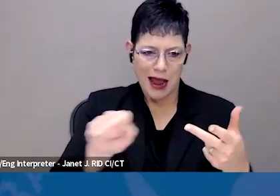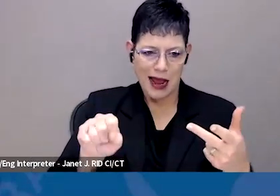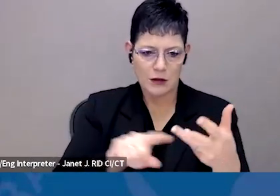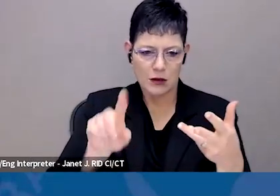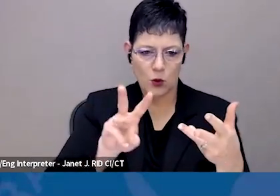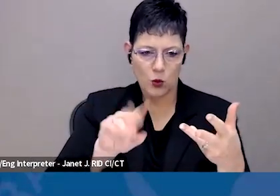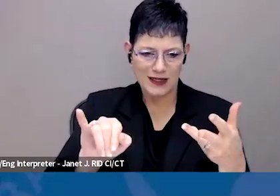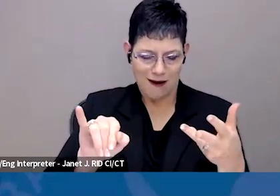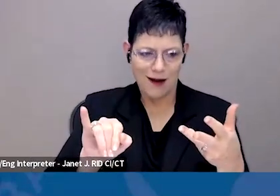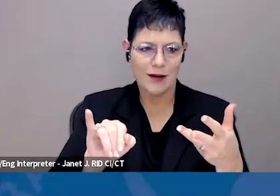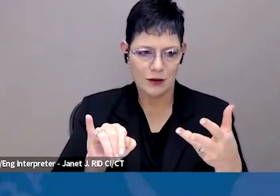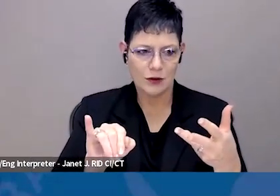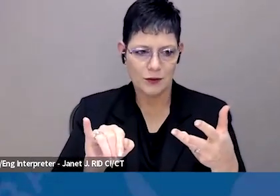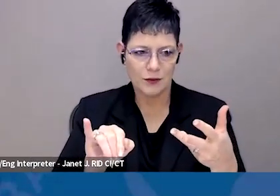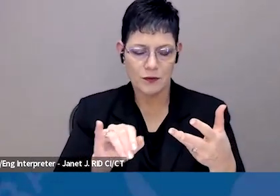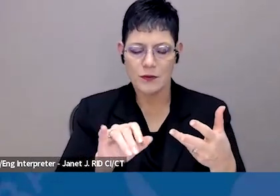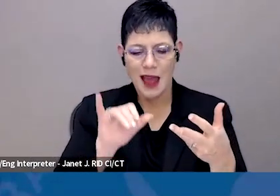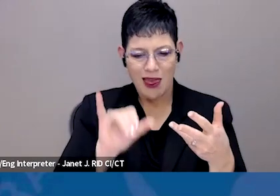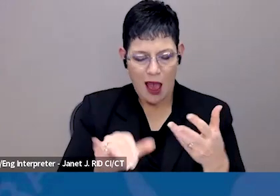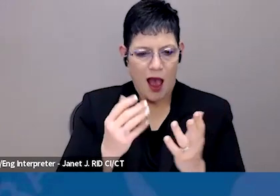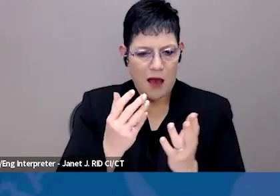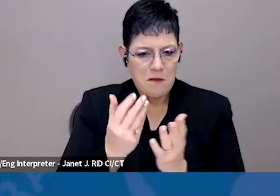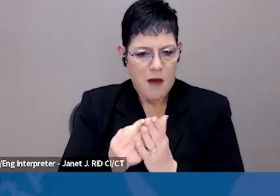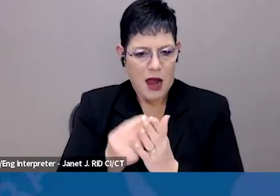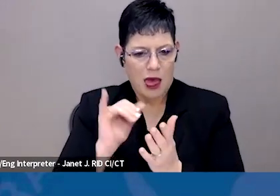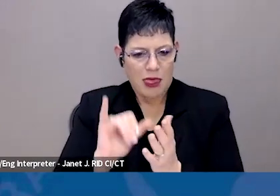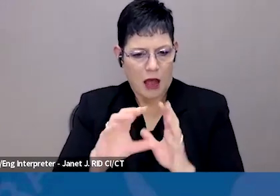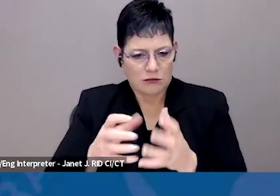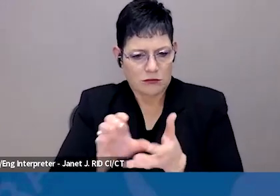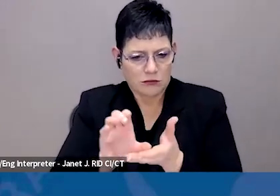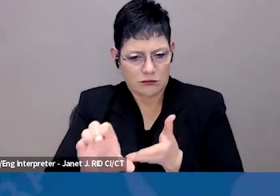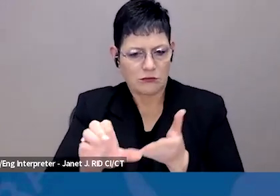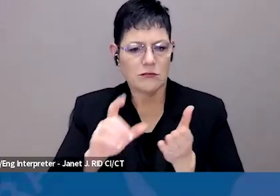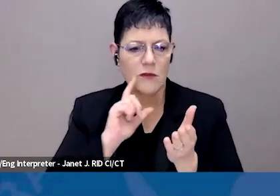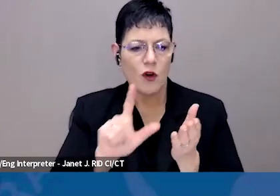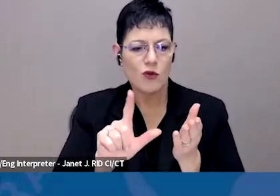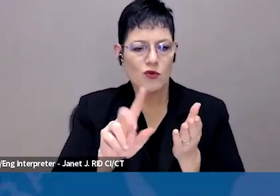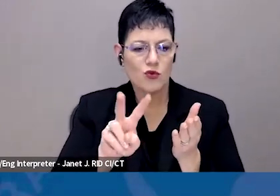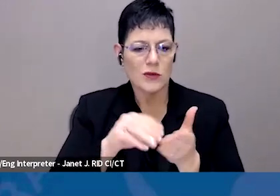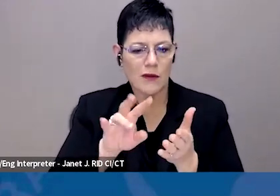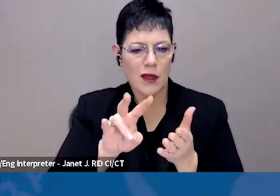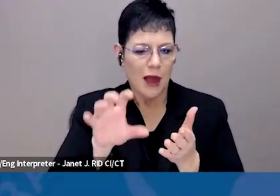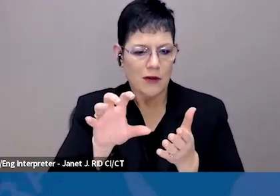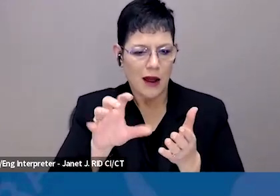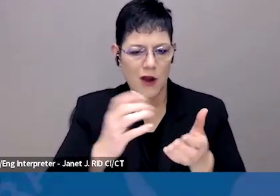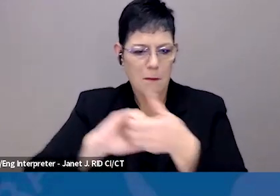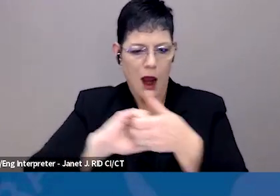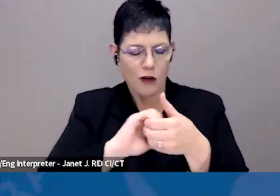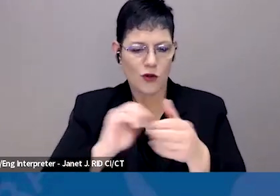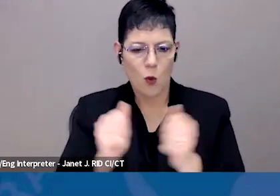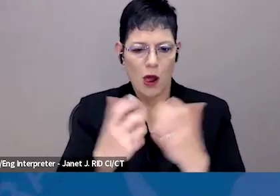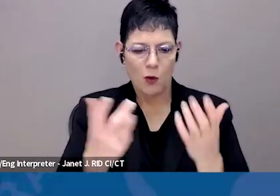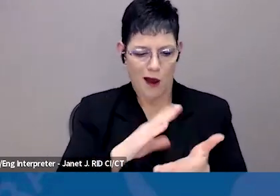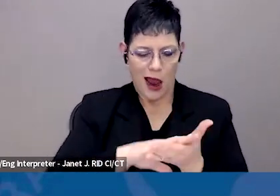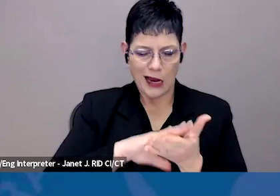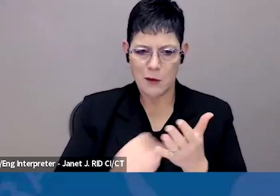Wisconsin. HRSA is delivering new family caregiving training via its 2,700 partnerships with academic,